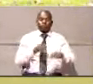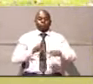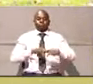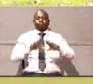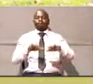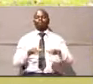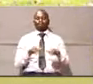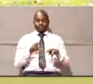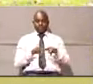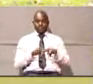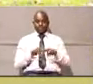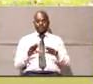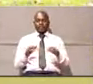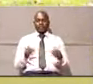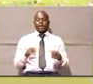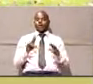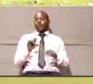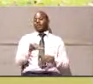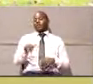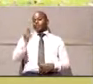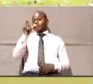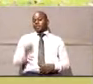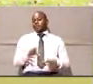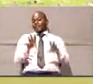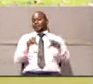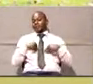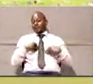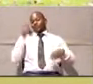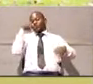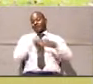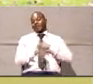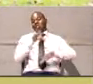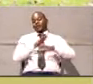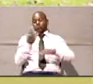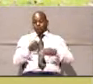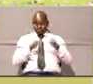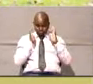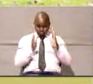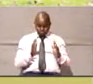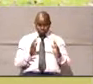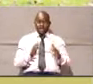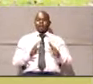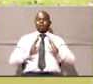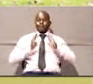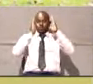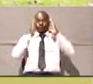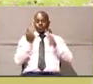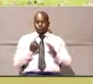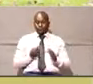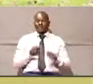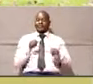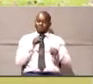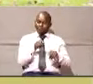chair, and no other person is allowed there apart from only the bishops, and him as the